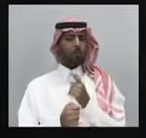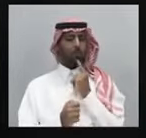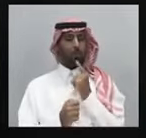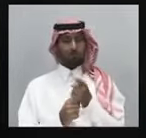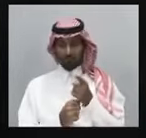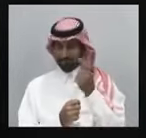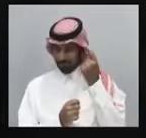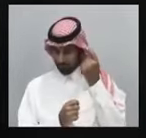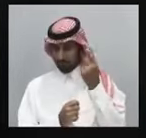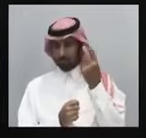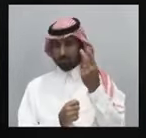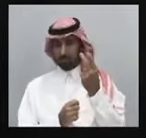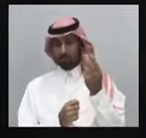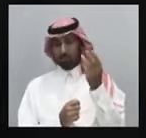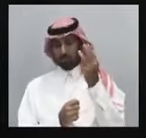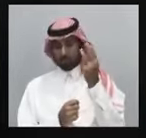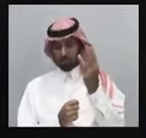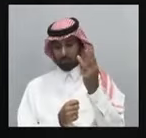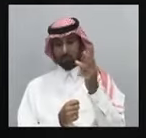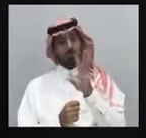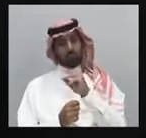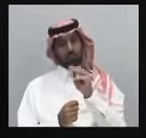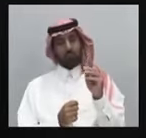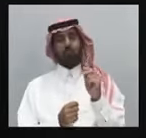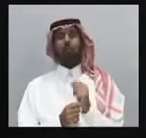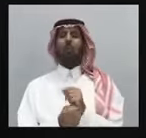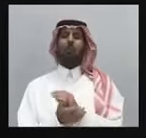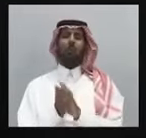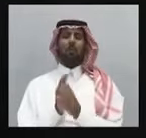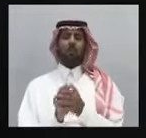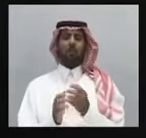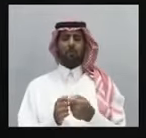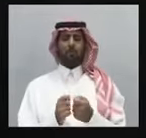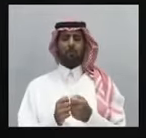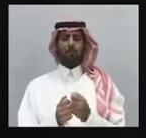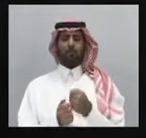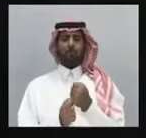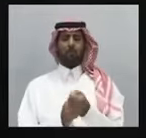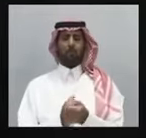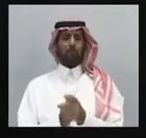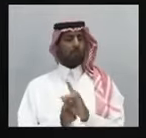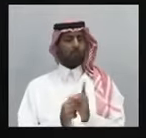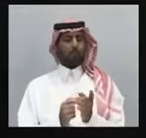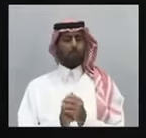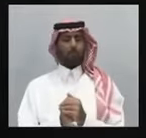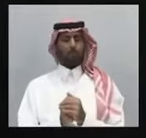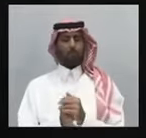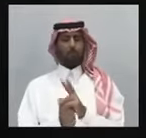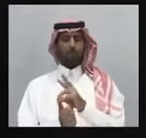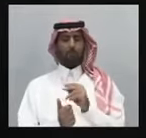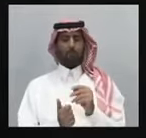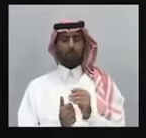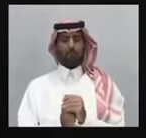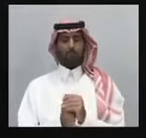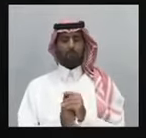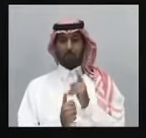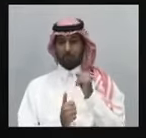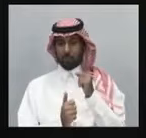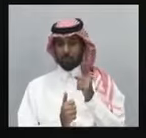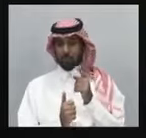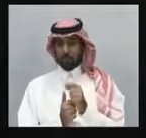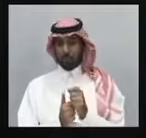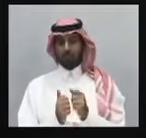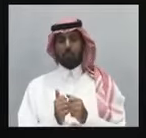3, engineering and archaeological, the second and third. You are not going to be paid, but you will